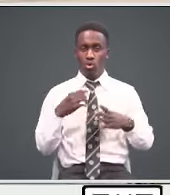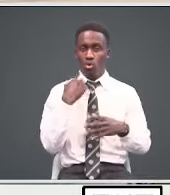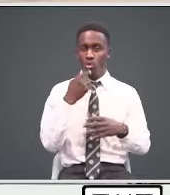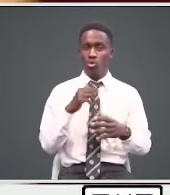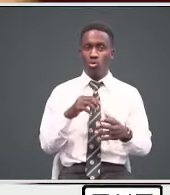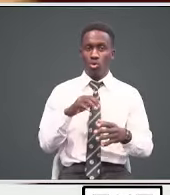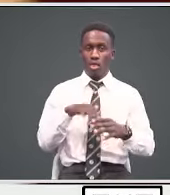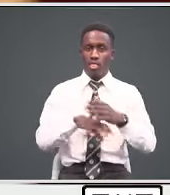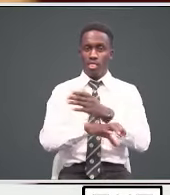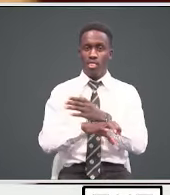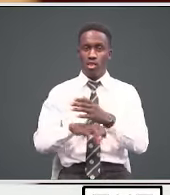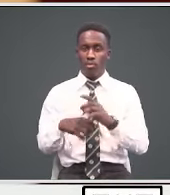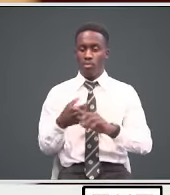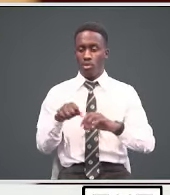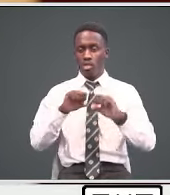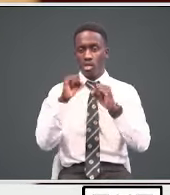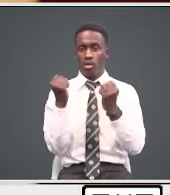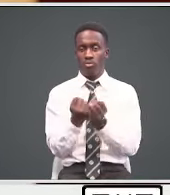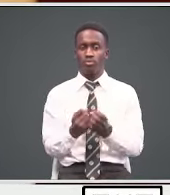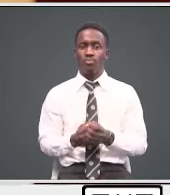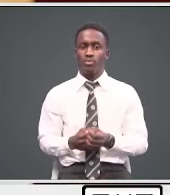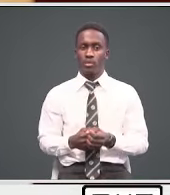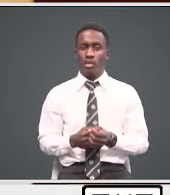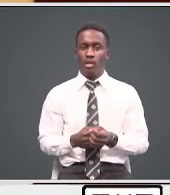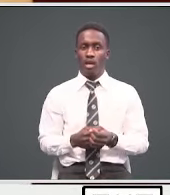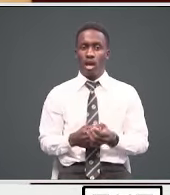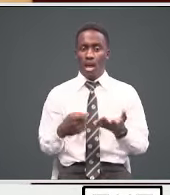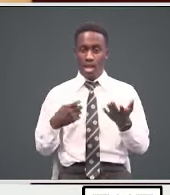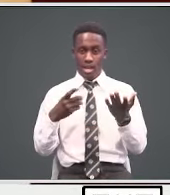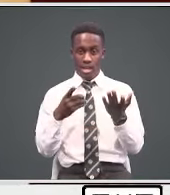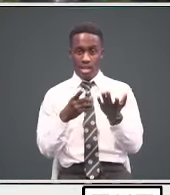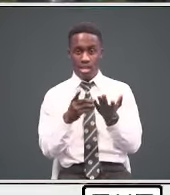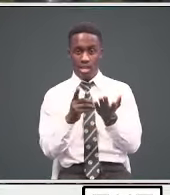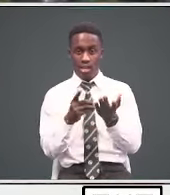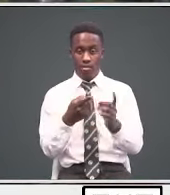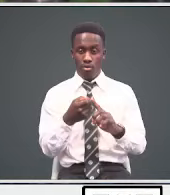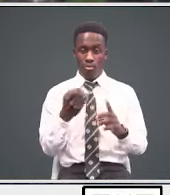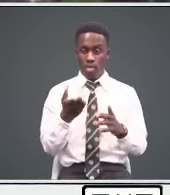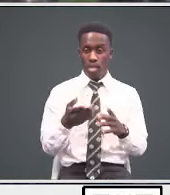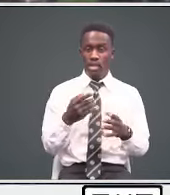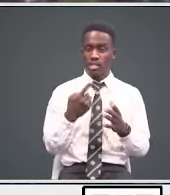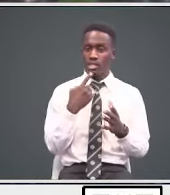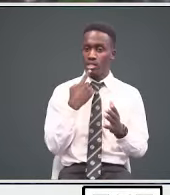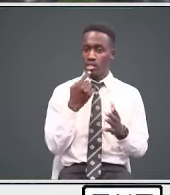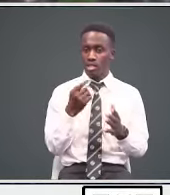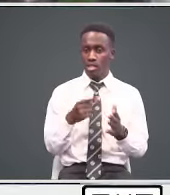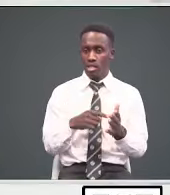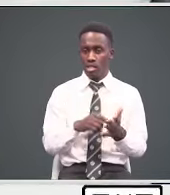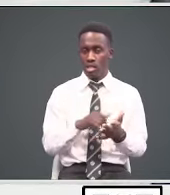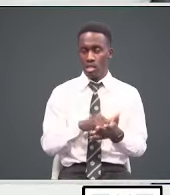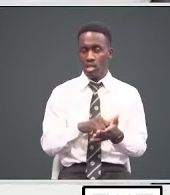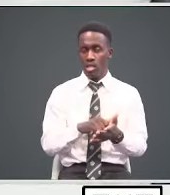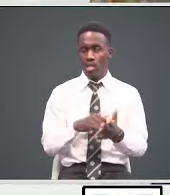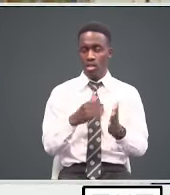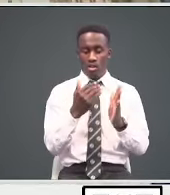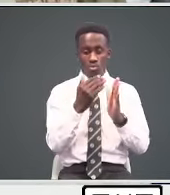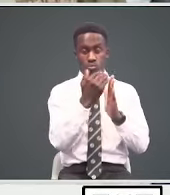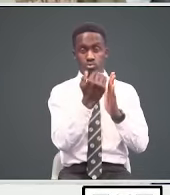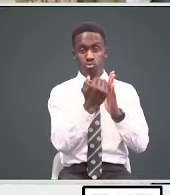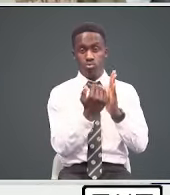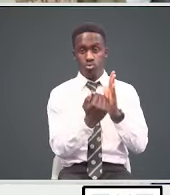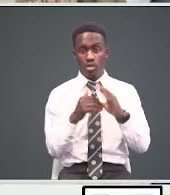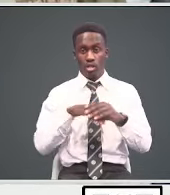SACCO. Data from the SACCO Society's regulatory authority, SASRA, reveals a substantial decline in the total